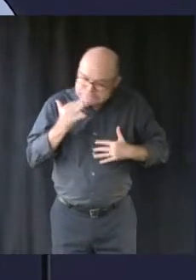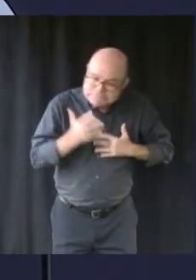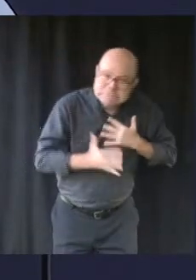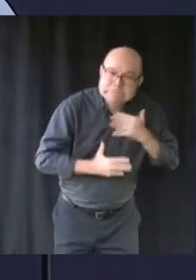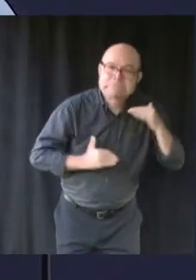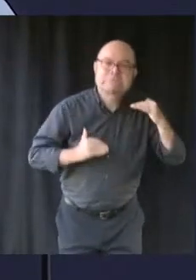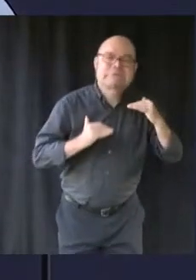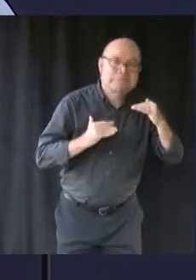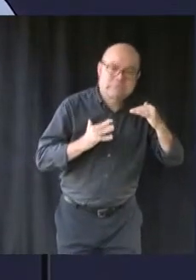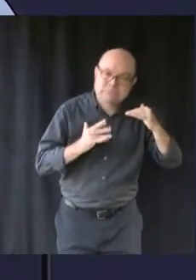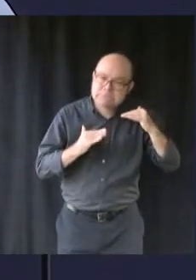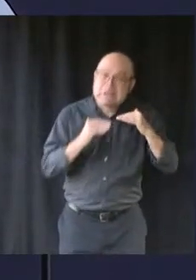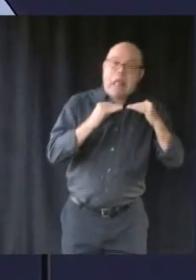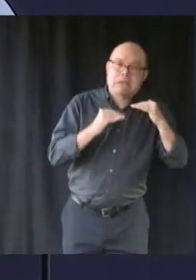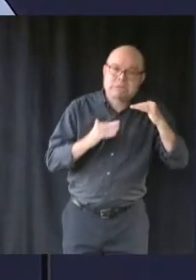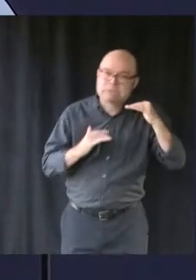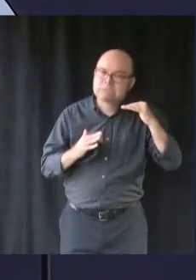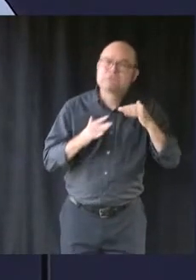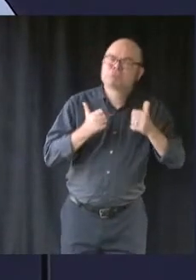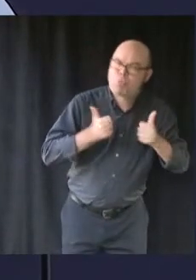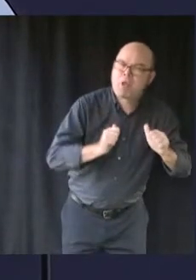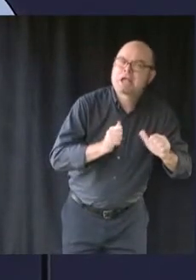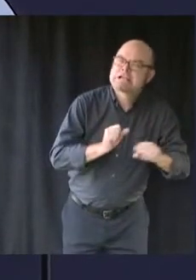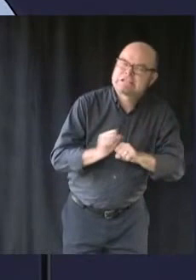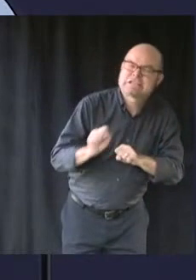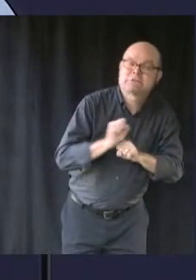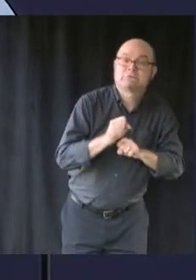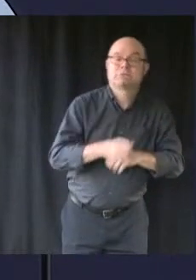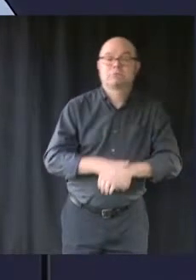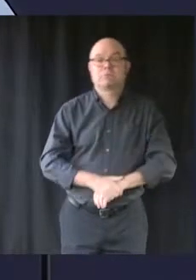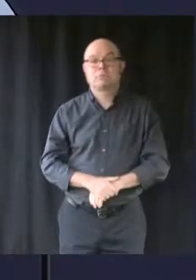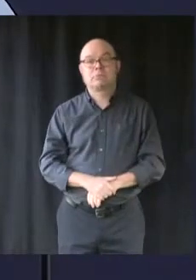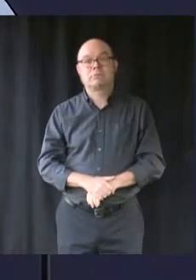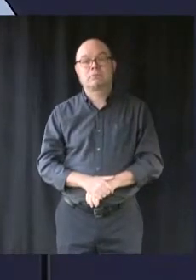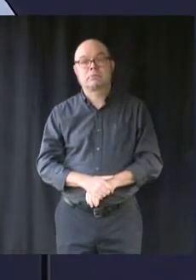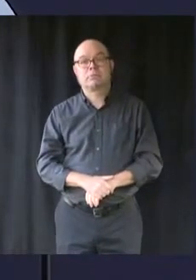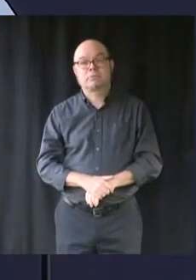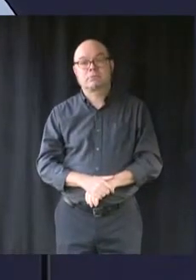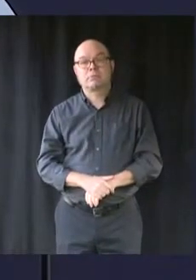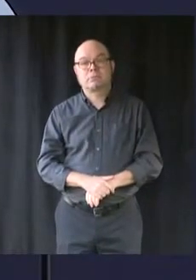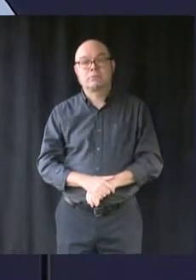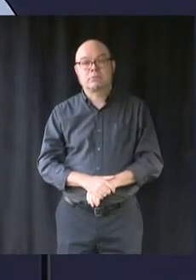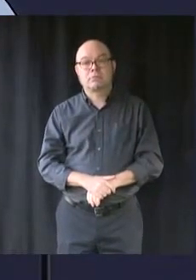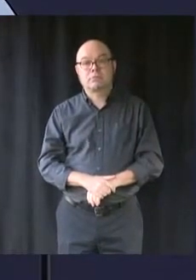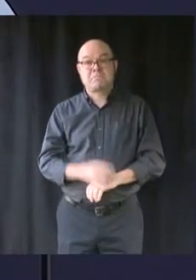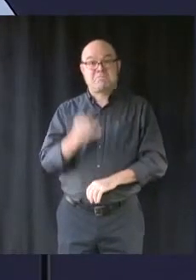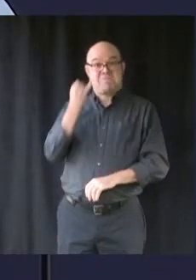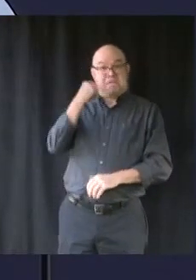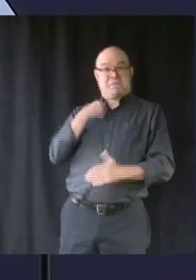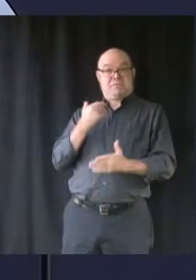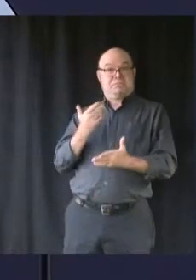moment we stop, the moment we rest,